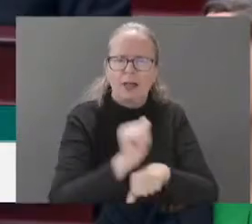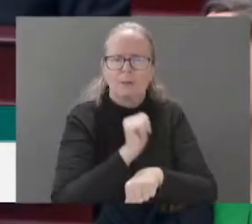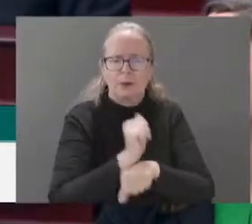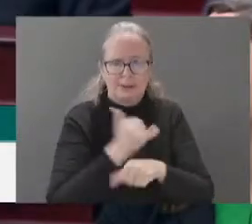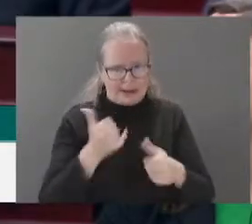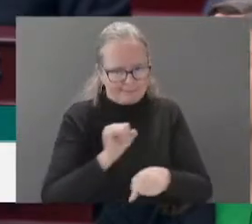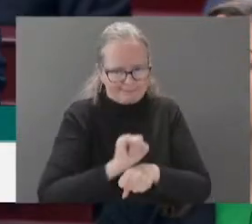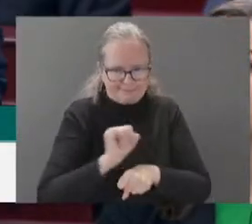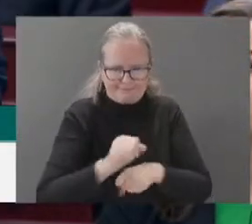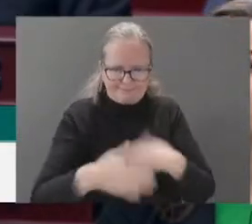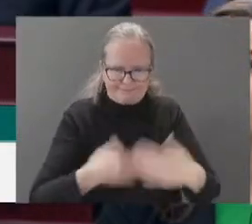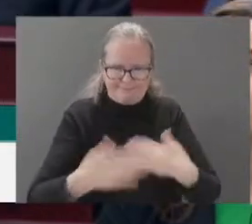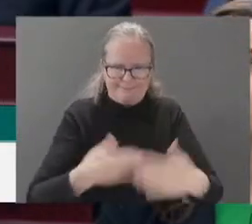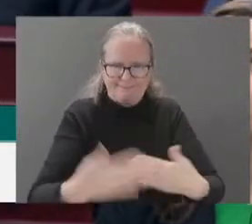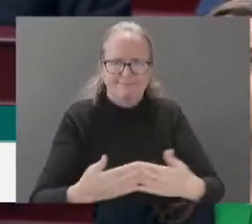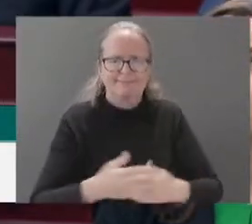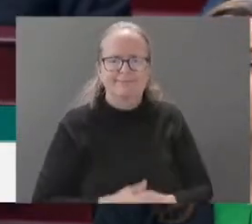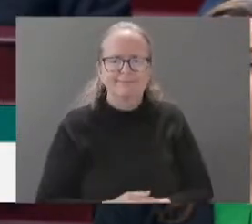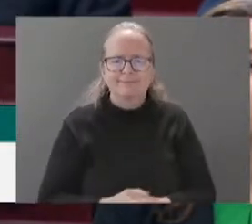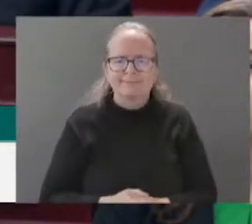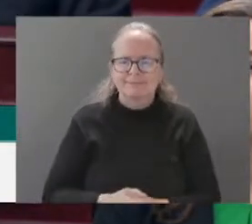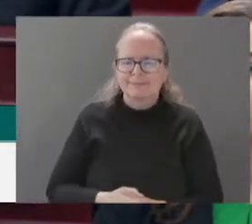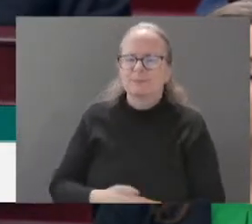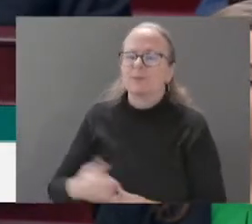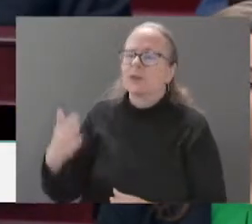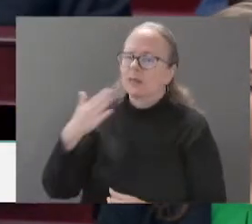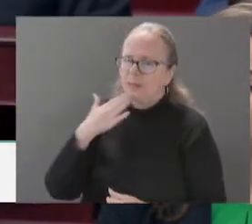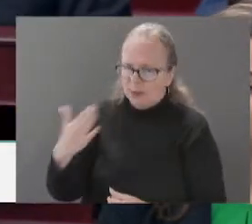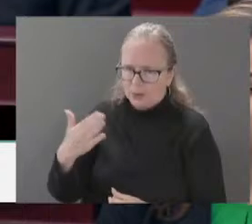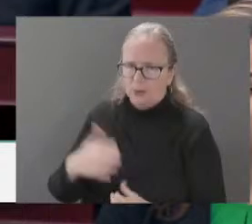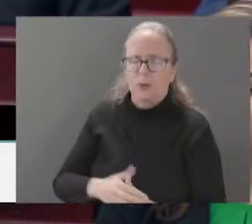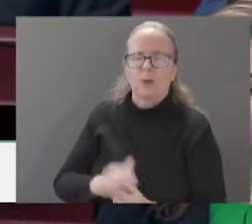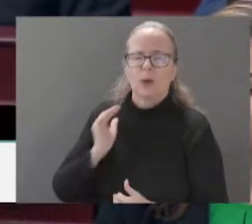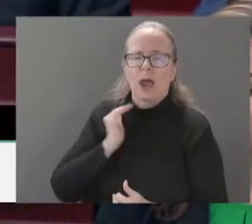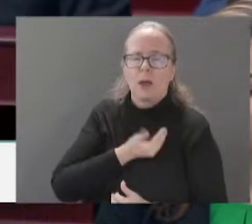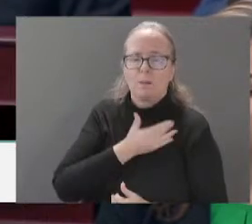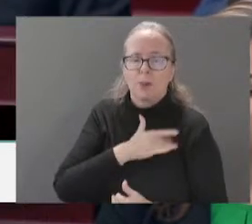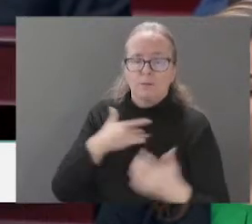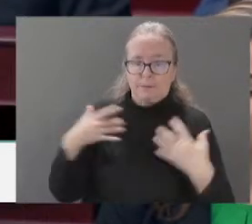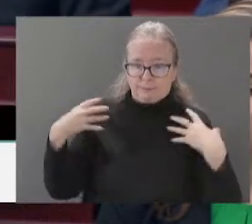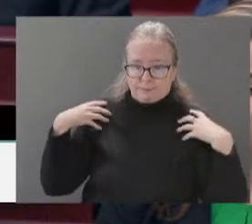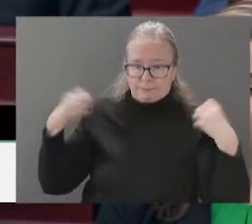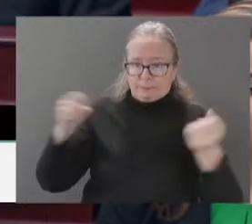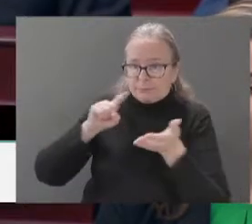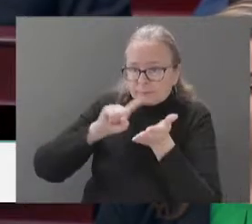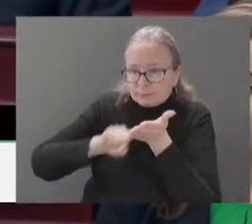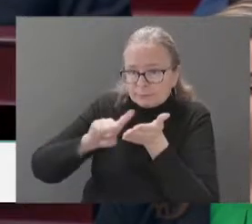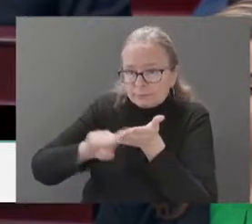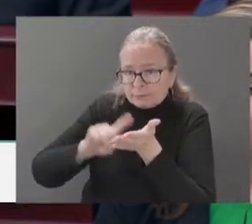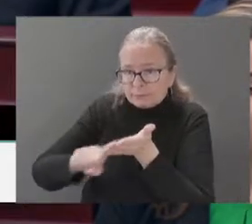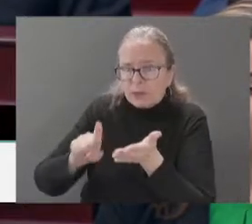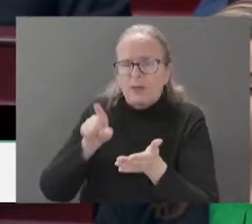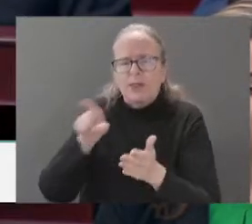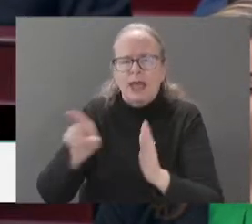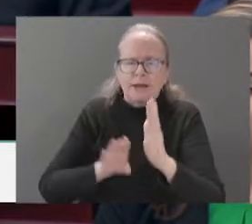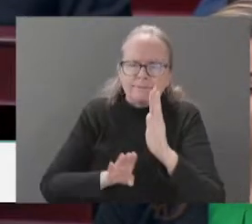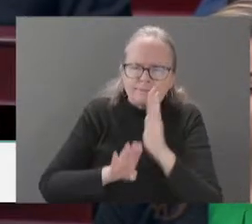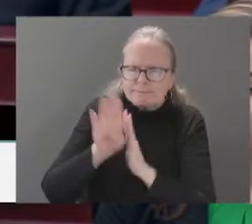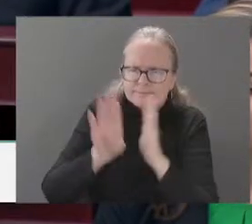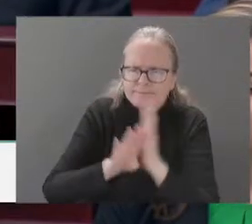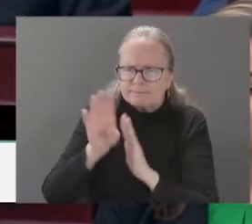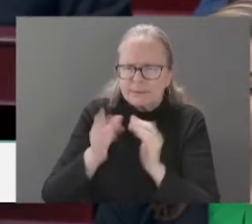Mr Speaker given that our province has many innovators and researchers and they are developing solutions to many problems and given